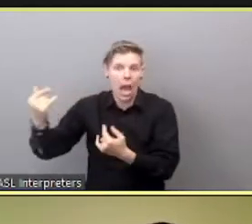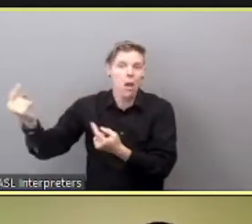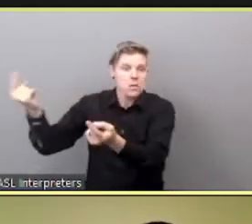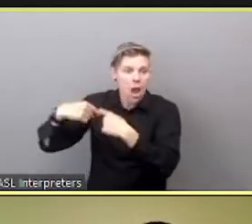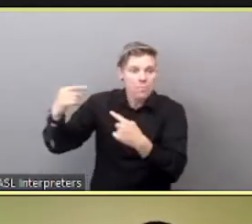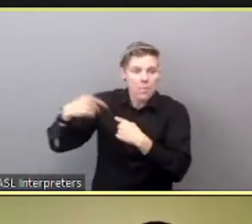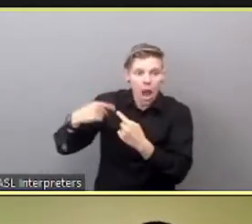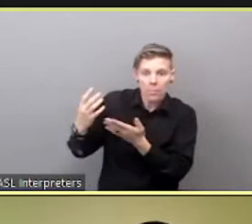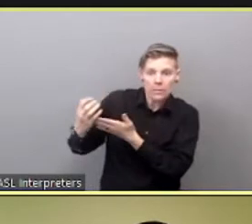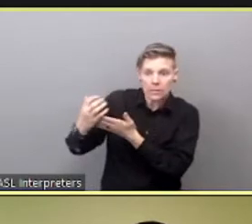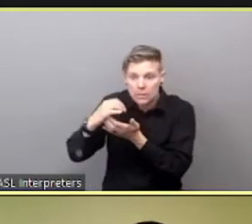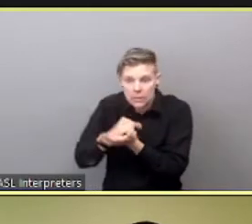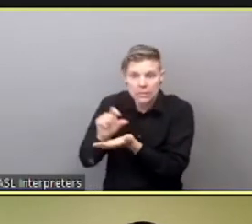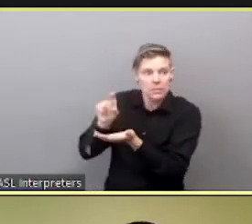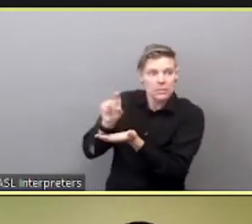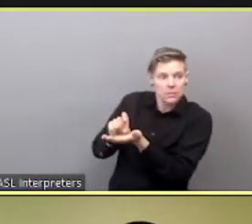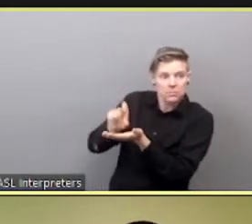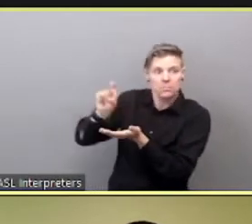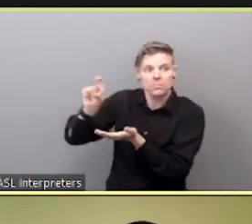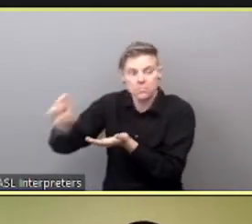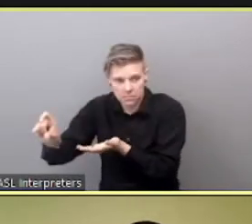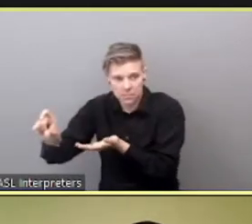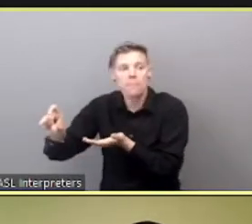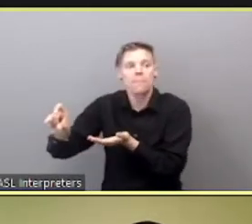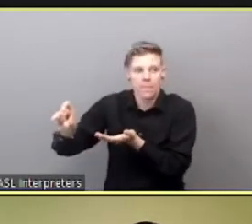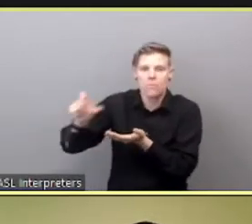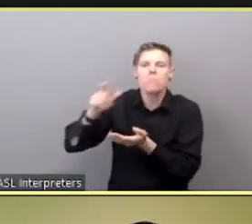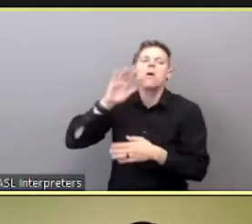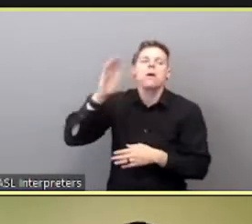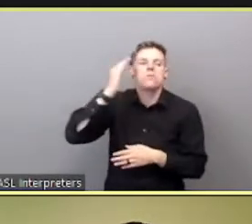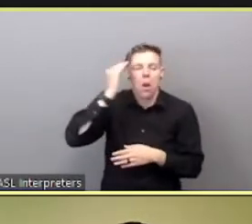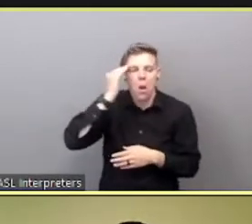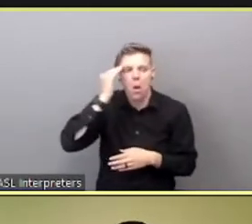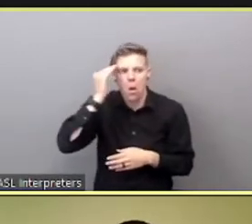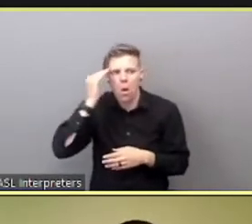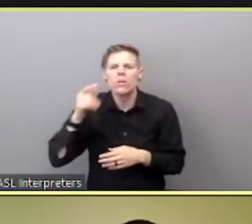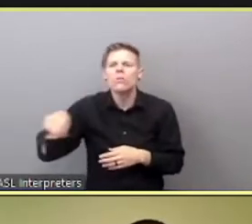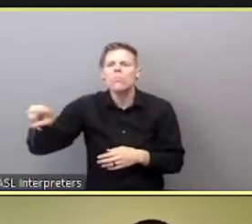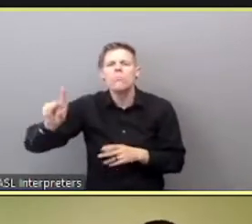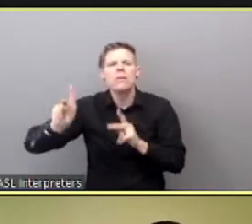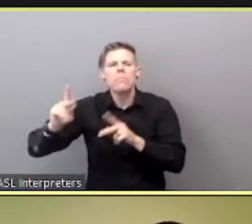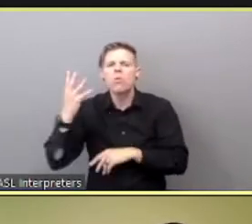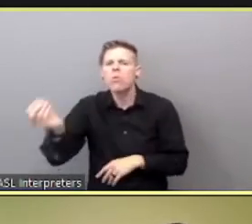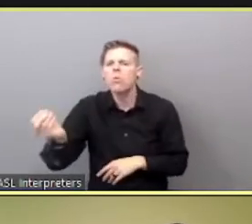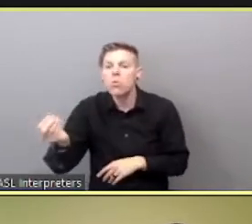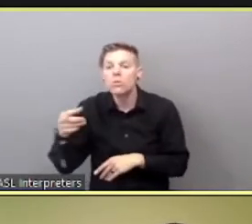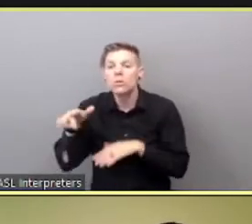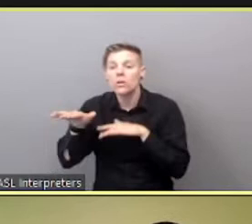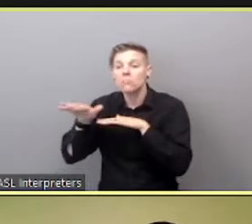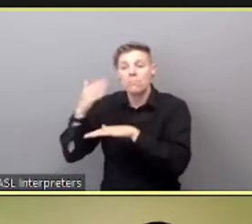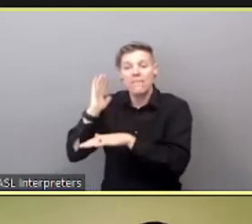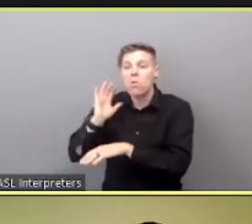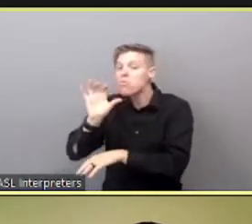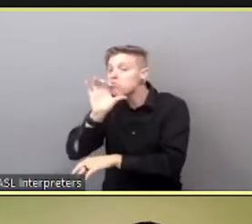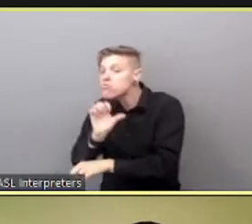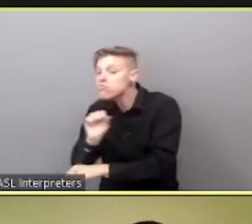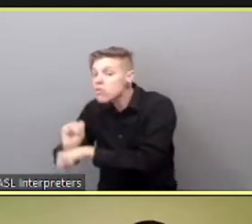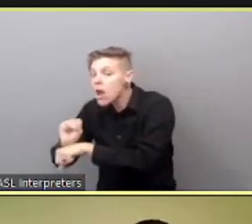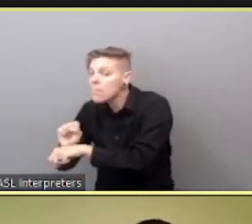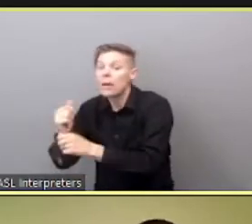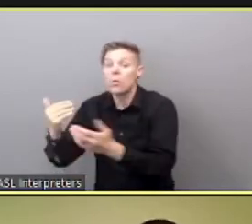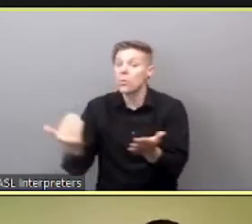where these claimants ended up in terms of an occupation and industry and whether or not there was mobility from New Mexico to other